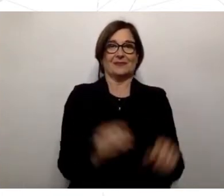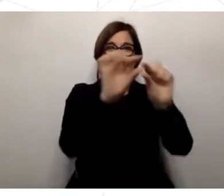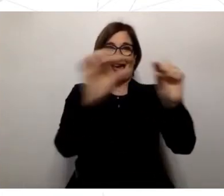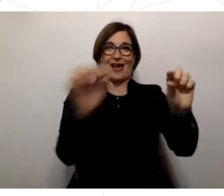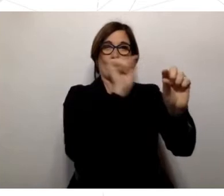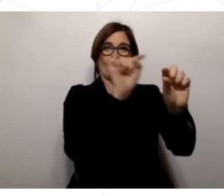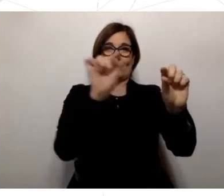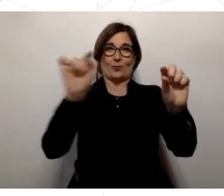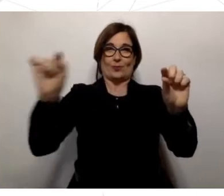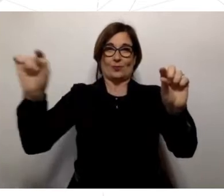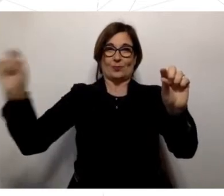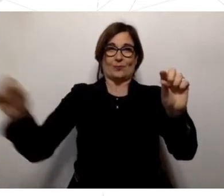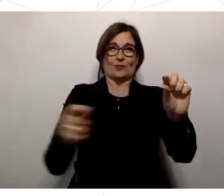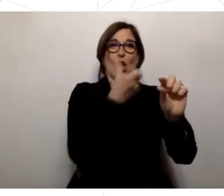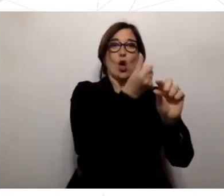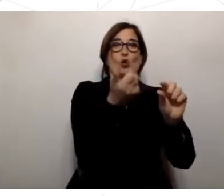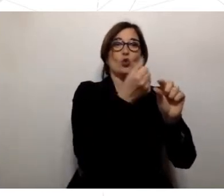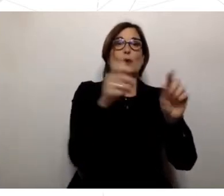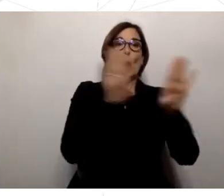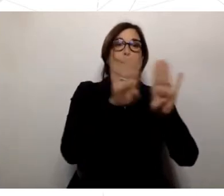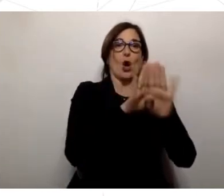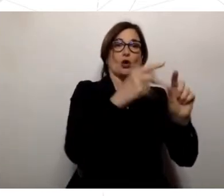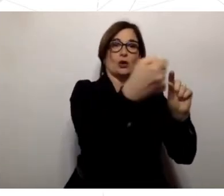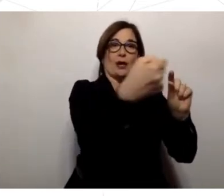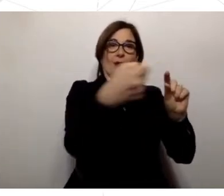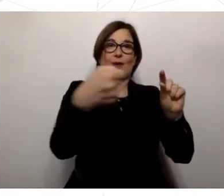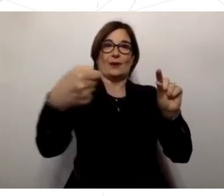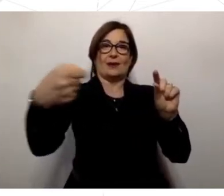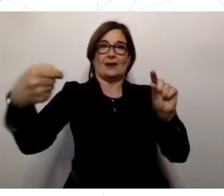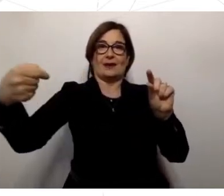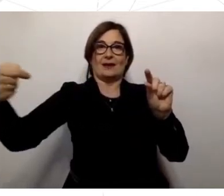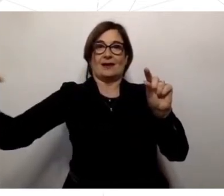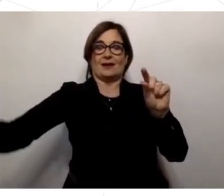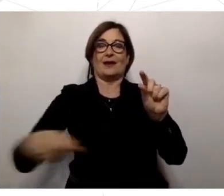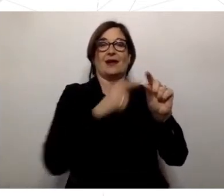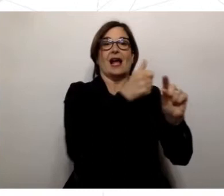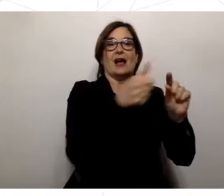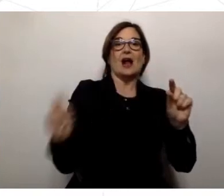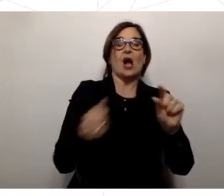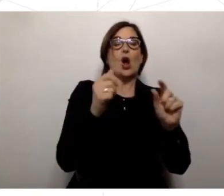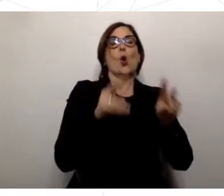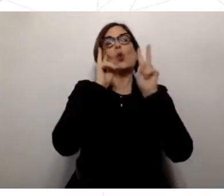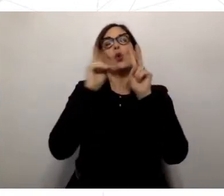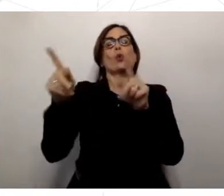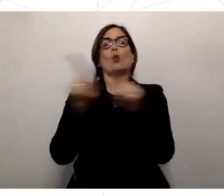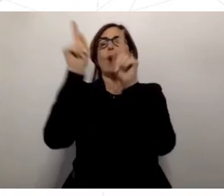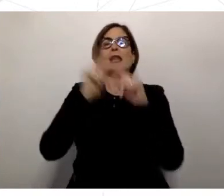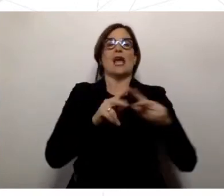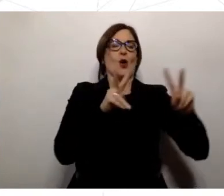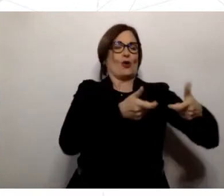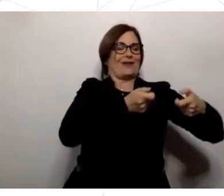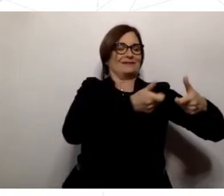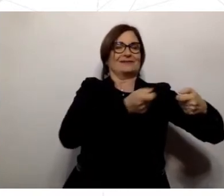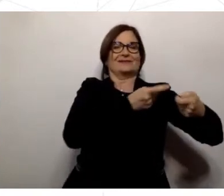the back are a number of switch ports that coincide, as you can see there, to the various controls of a